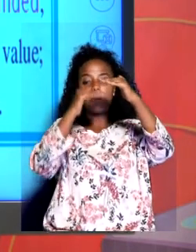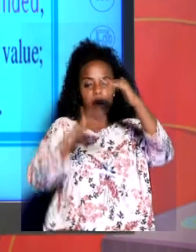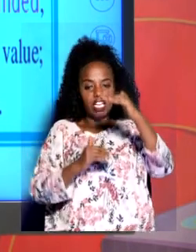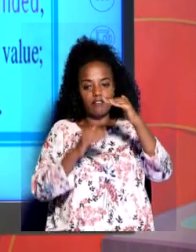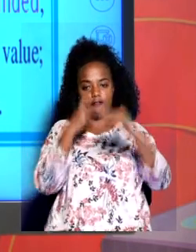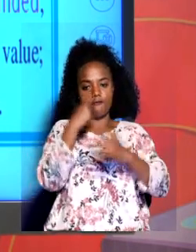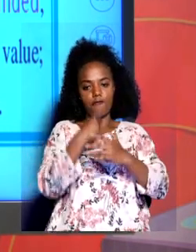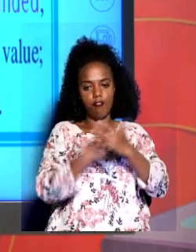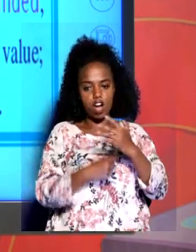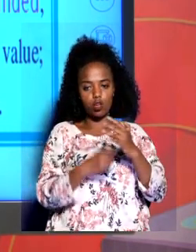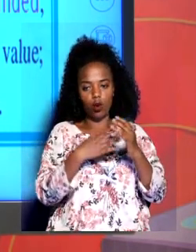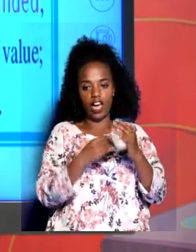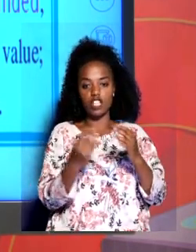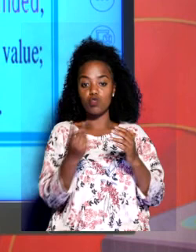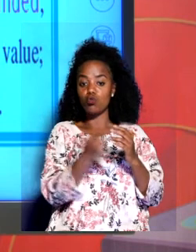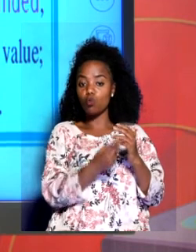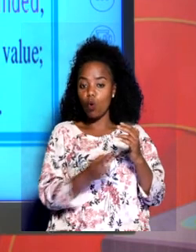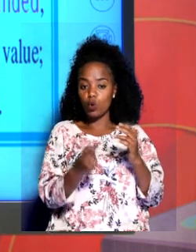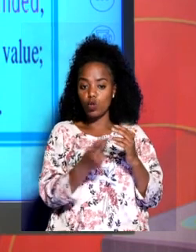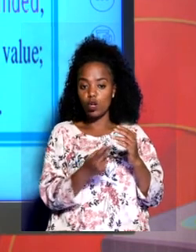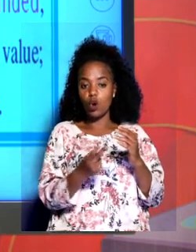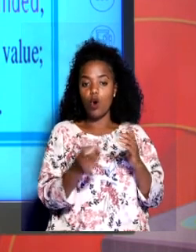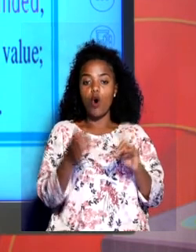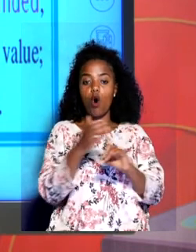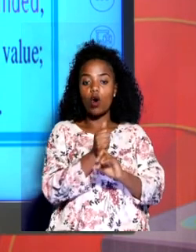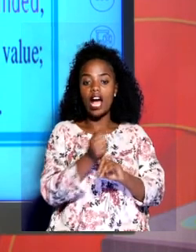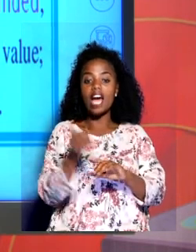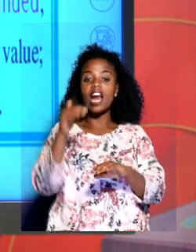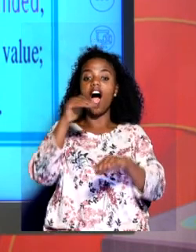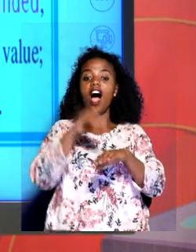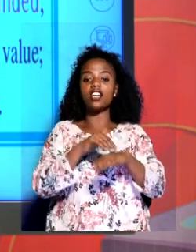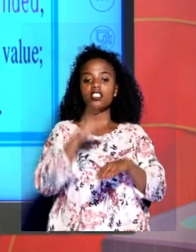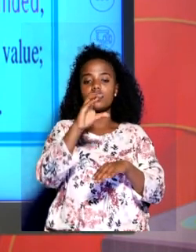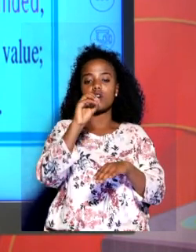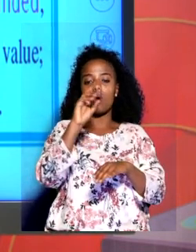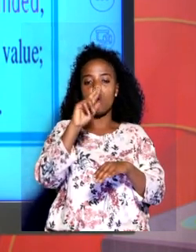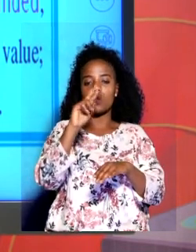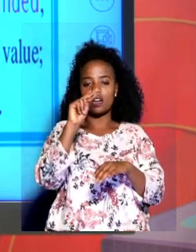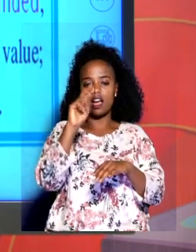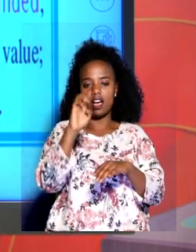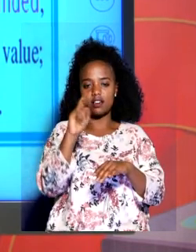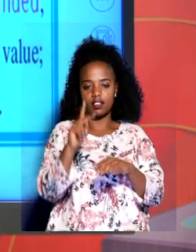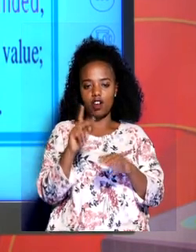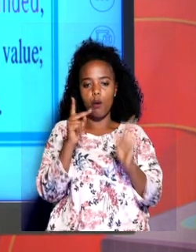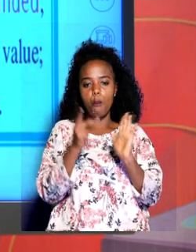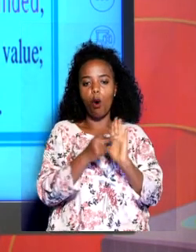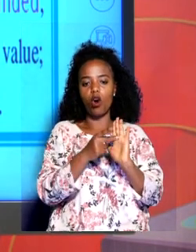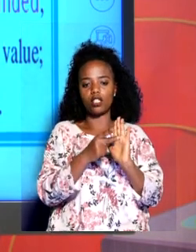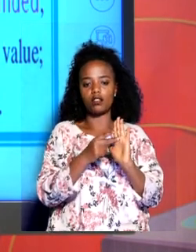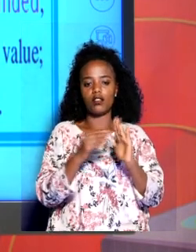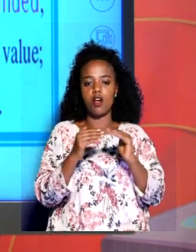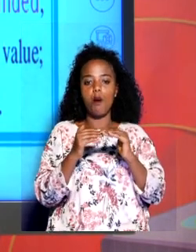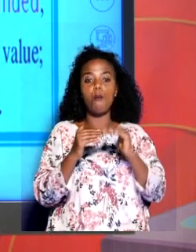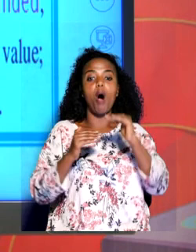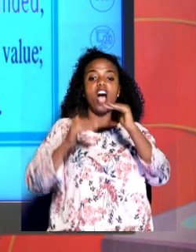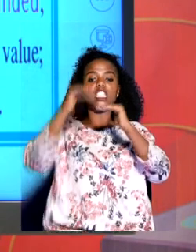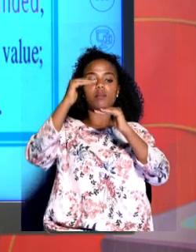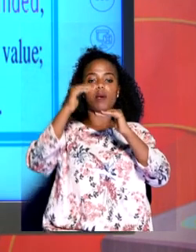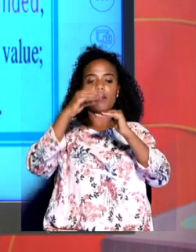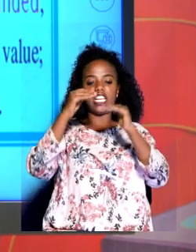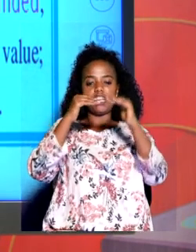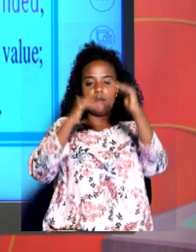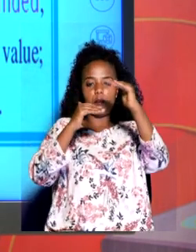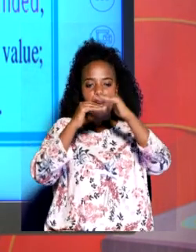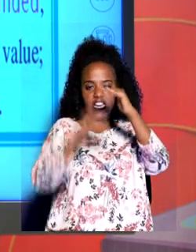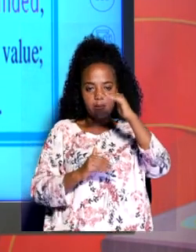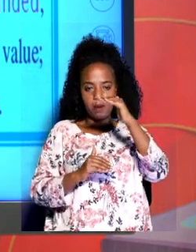values, and those occur at corner points. The maximum and the minimum value occurs at